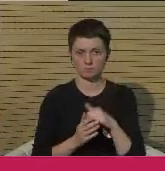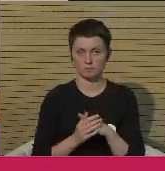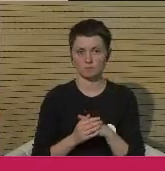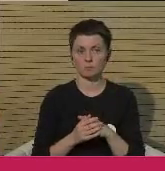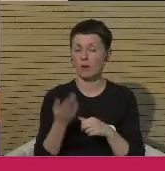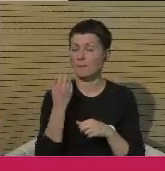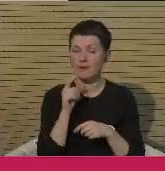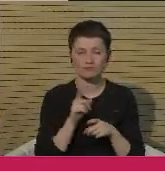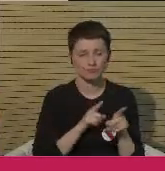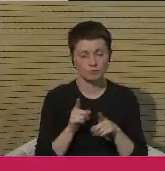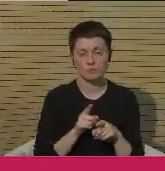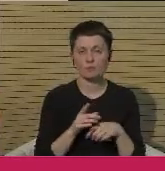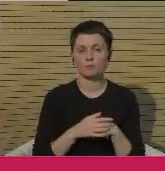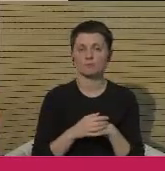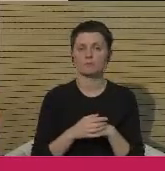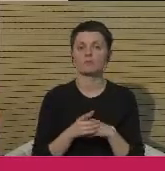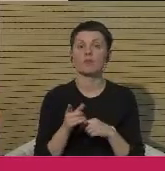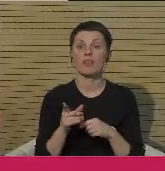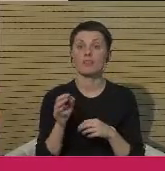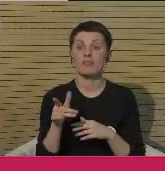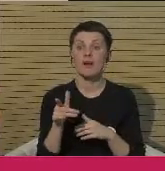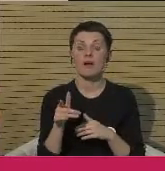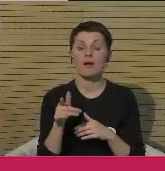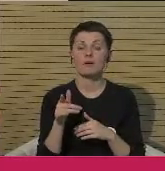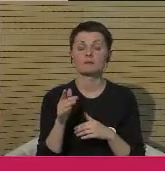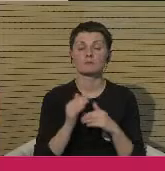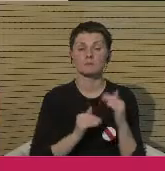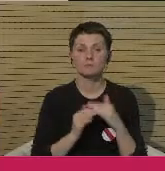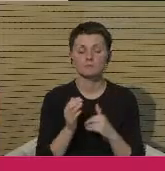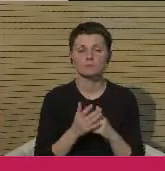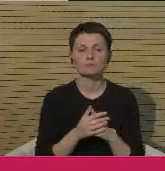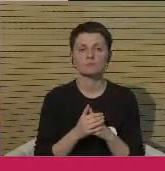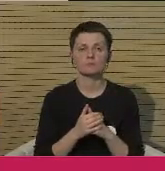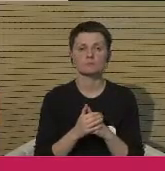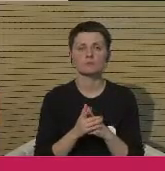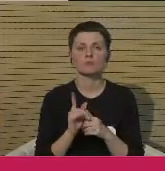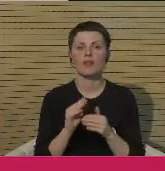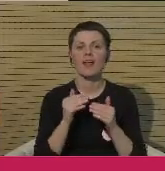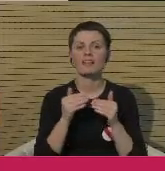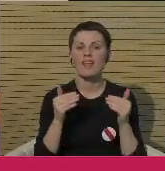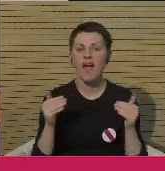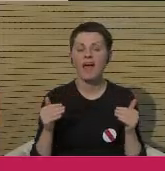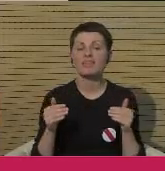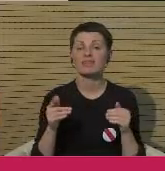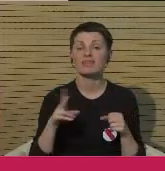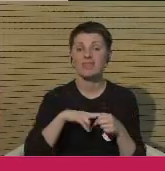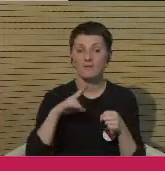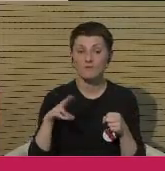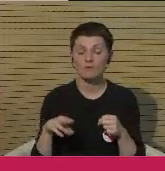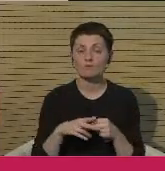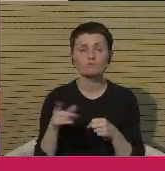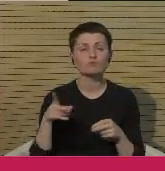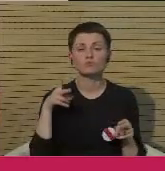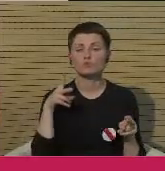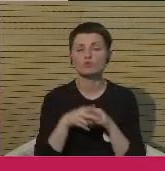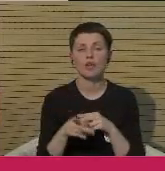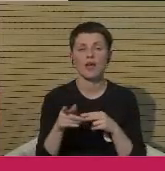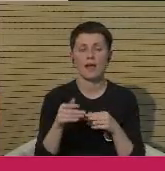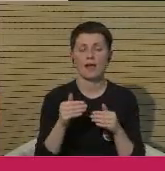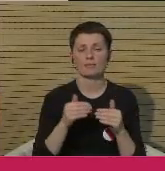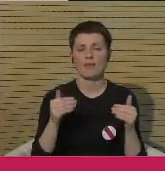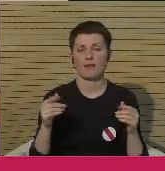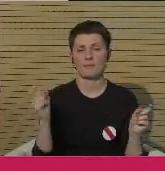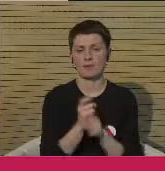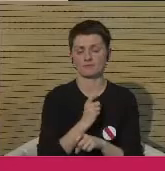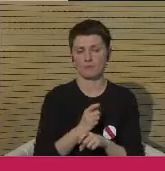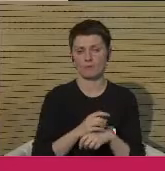paid for by the state, by the regime. So that was a symbolic move, that a structure that seemed so dependent on the